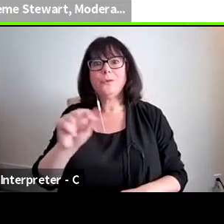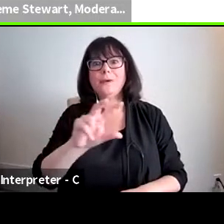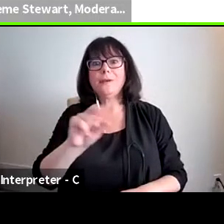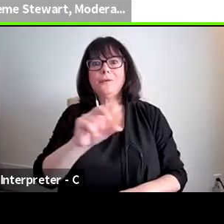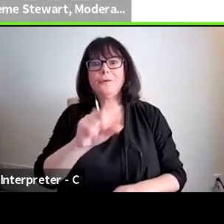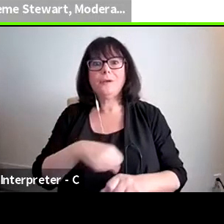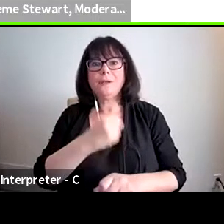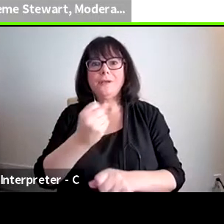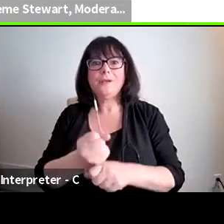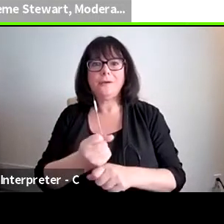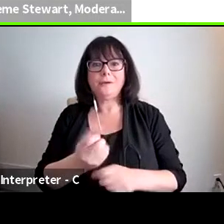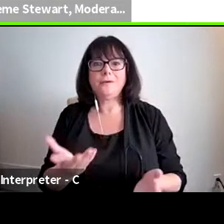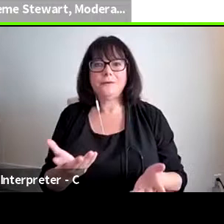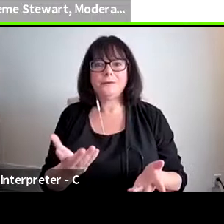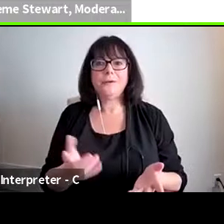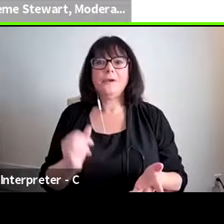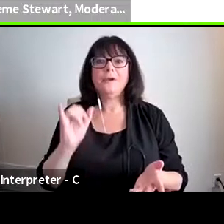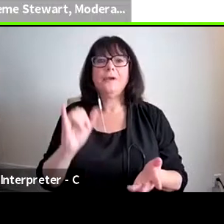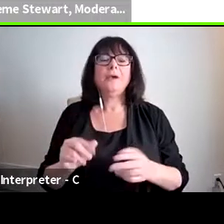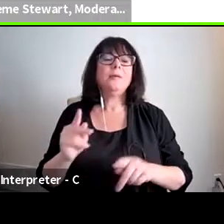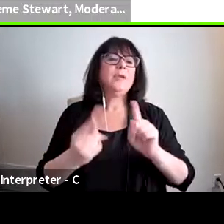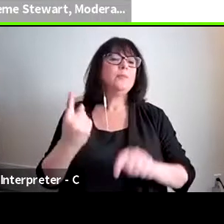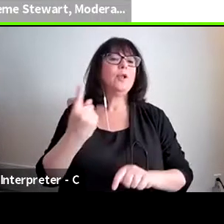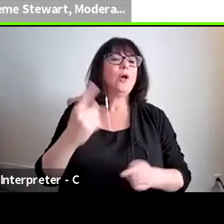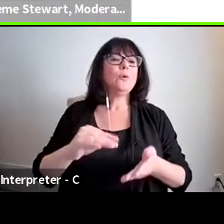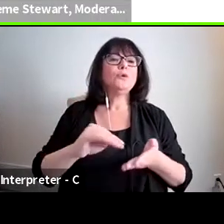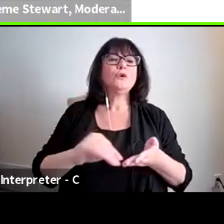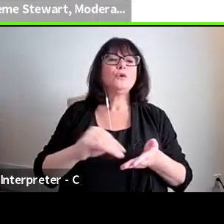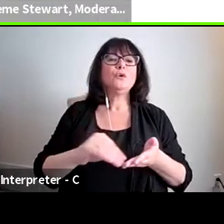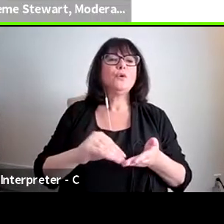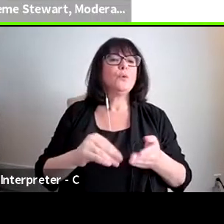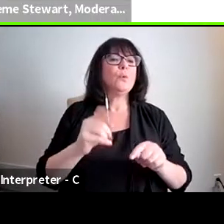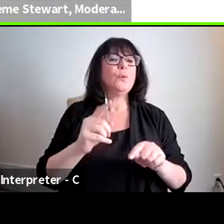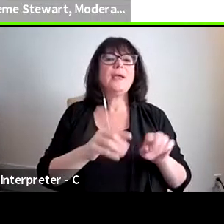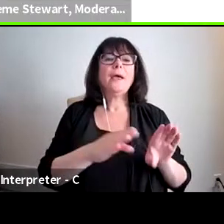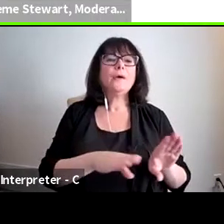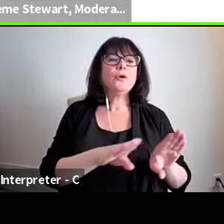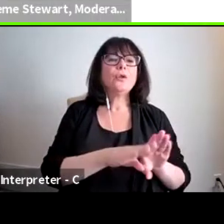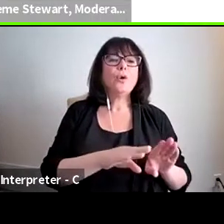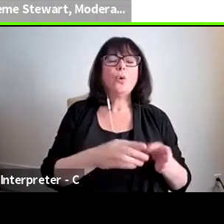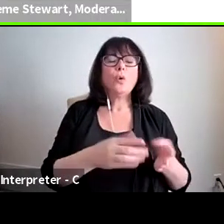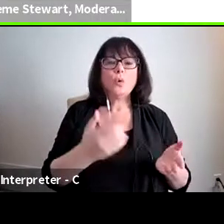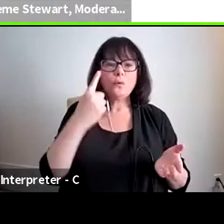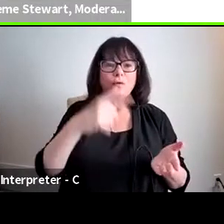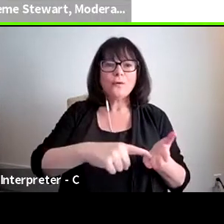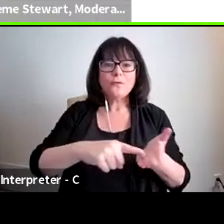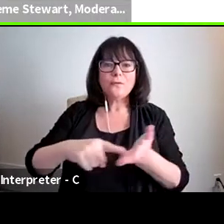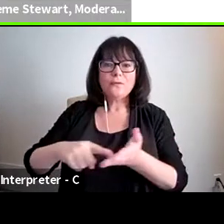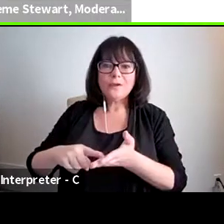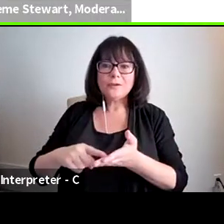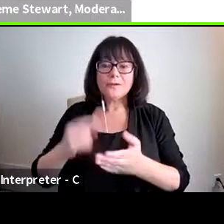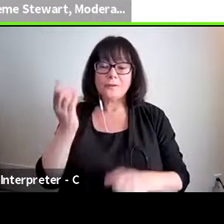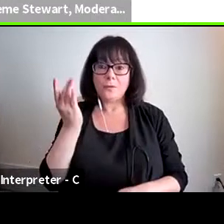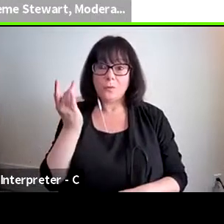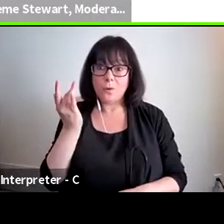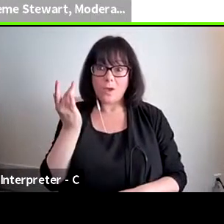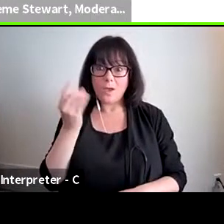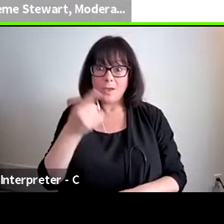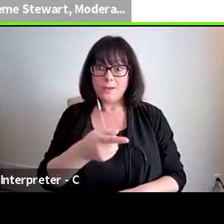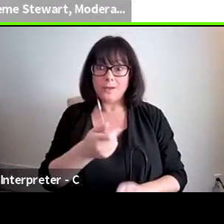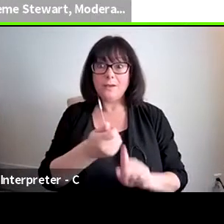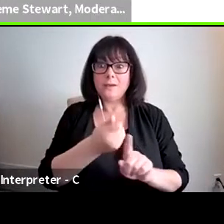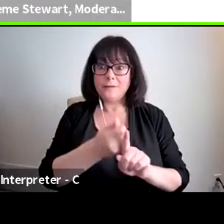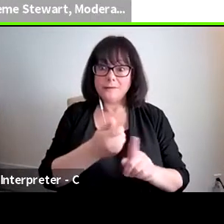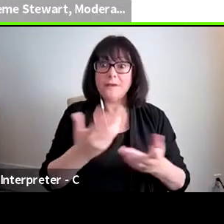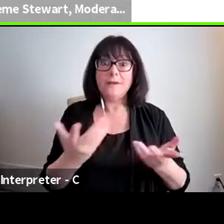also the most heavily used, and there is never the opportunity to carry out the necessary maintenance and updating. Currently, the vast majority of teaching spaces at York stand